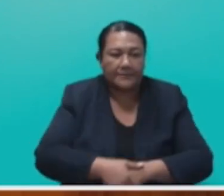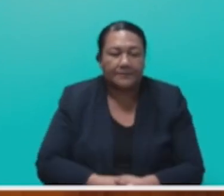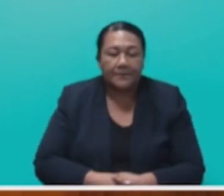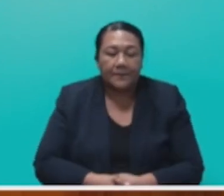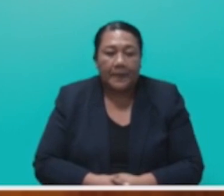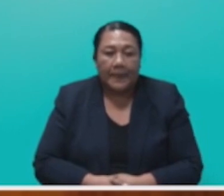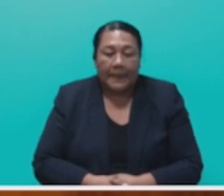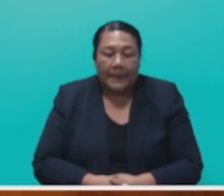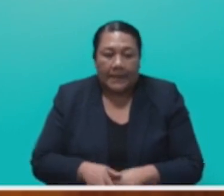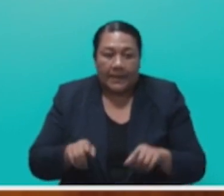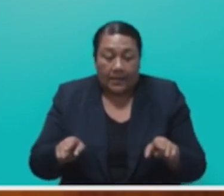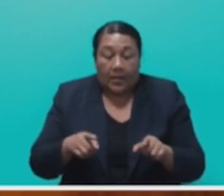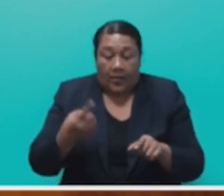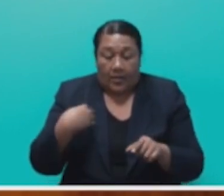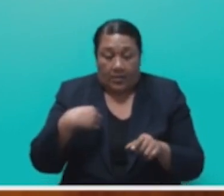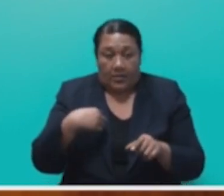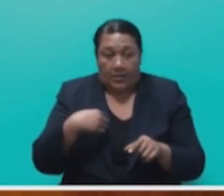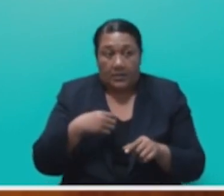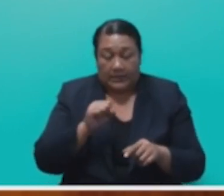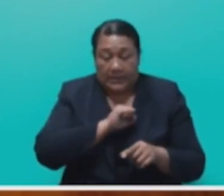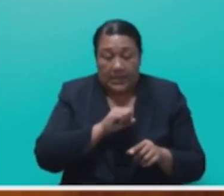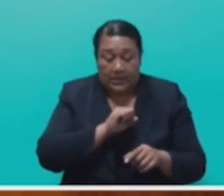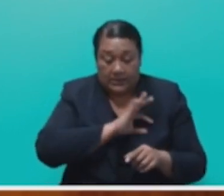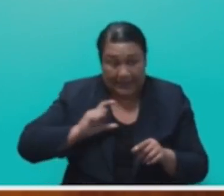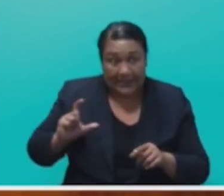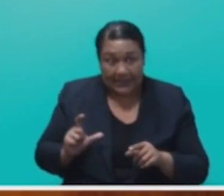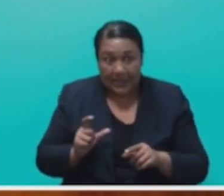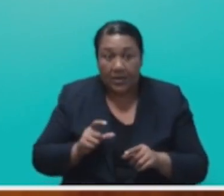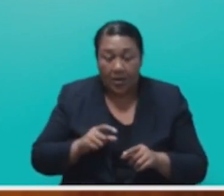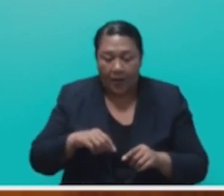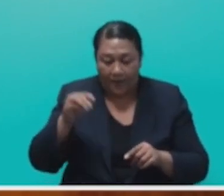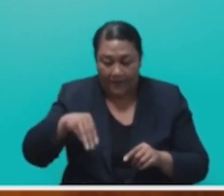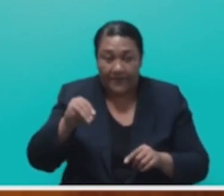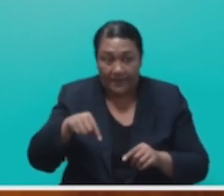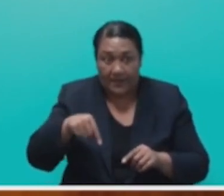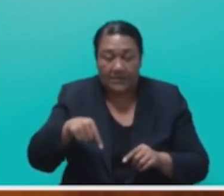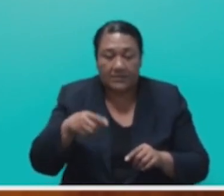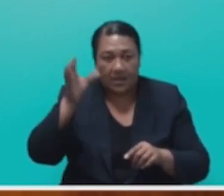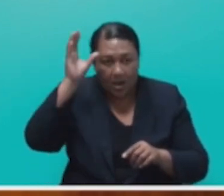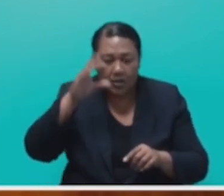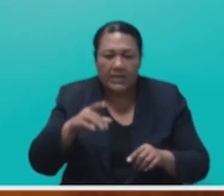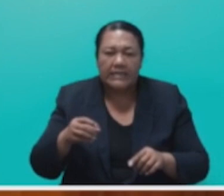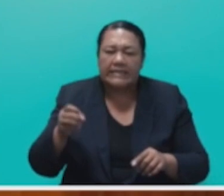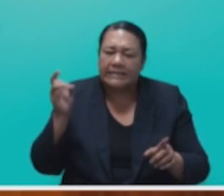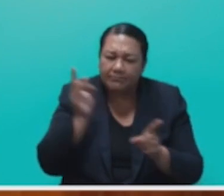Honourable Speaker, as a citizen of this country, it is our right to have access to information because we are